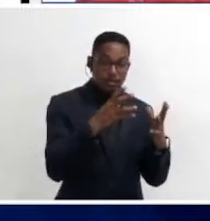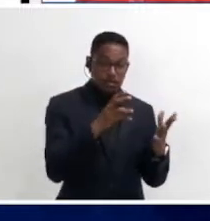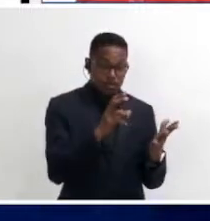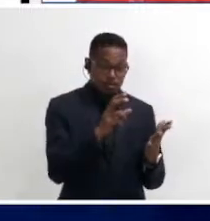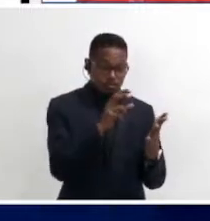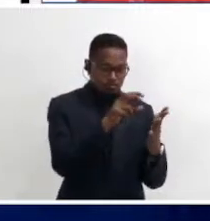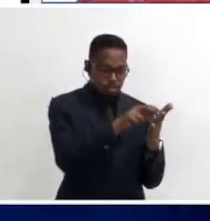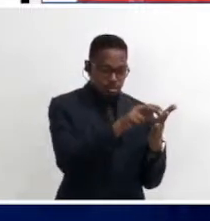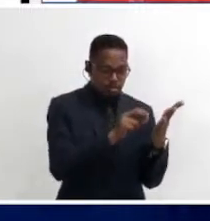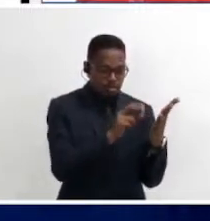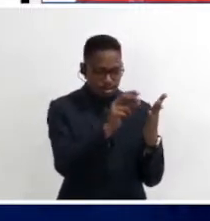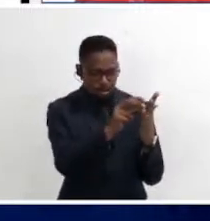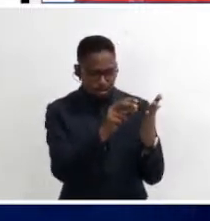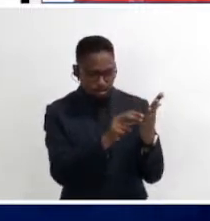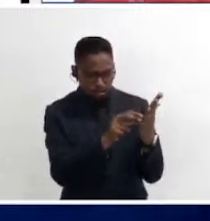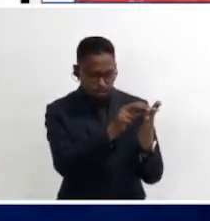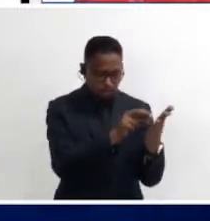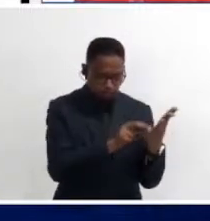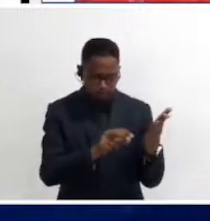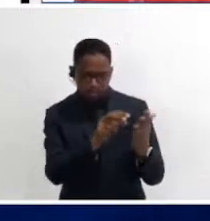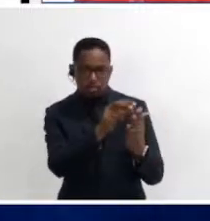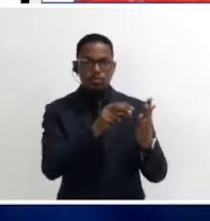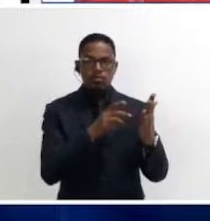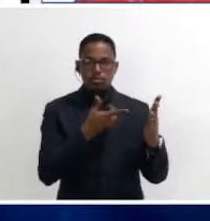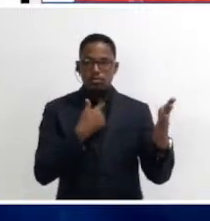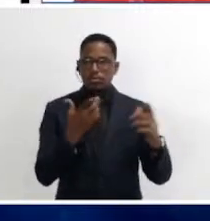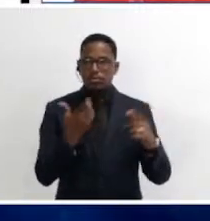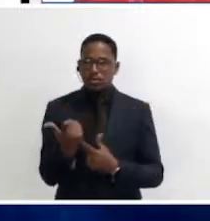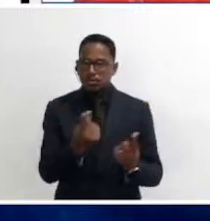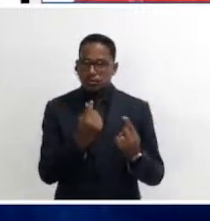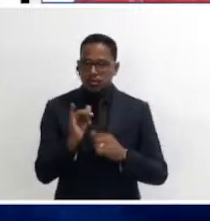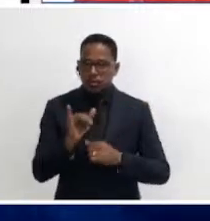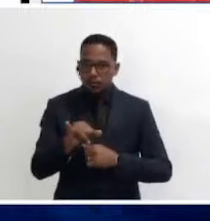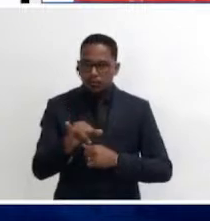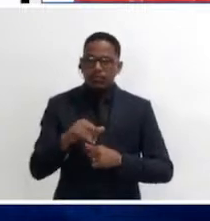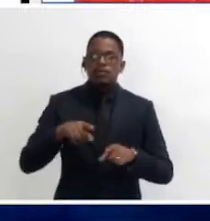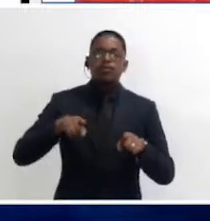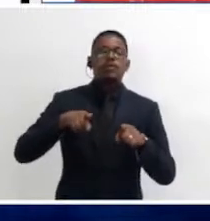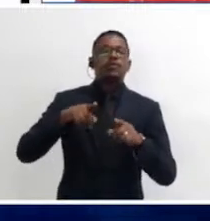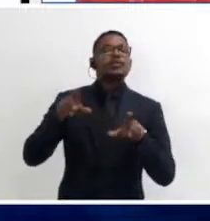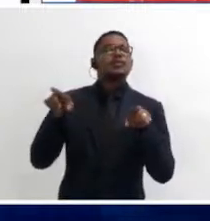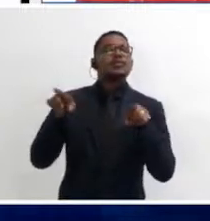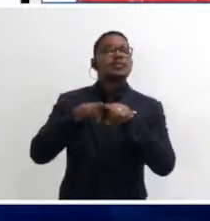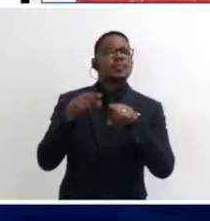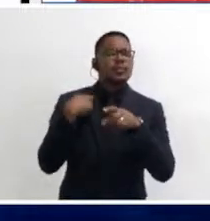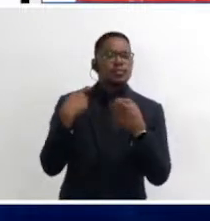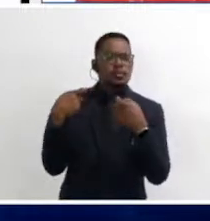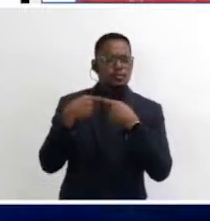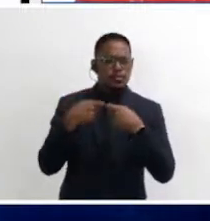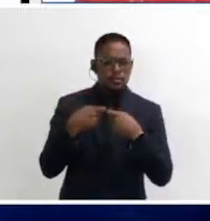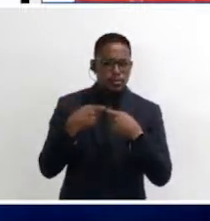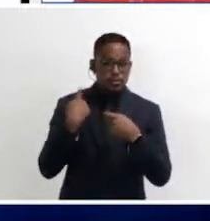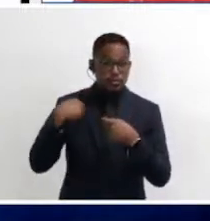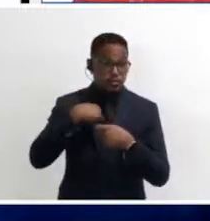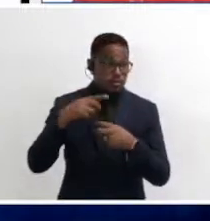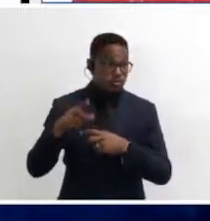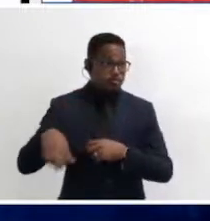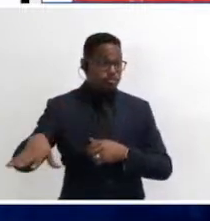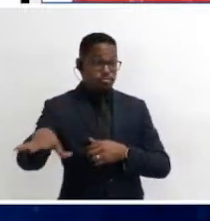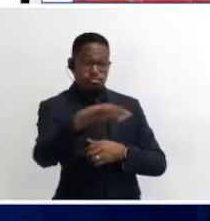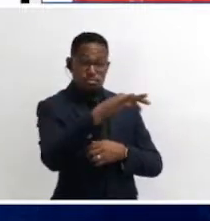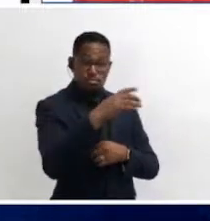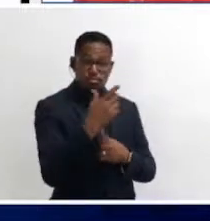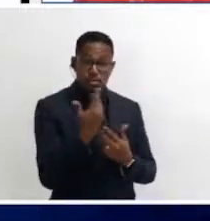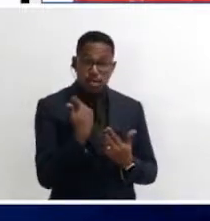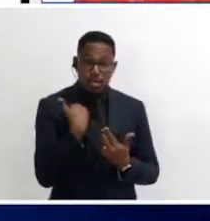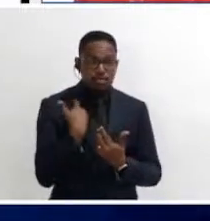As I was describing, we all have electronics around us. So there's a picture there of an iPhone a